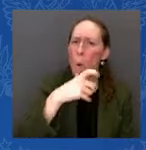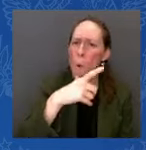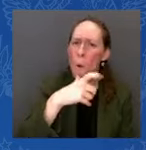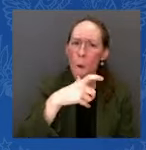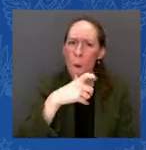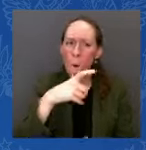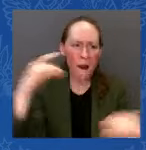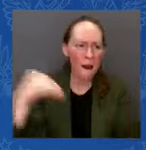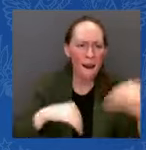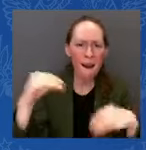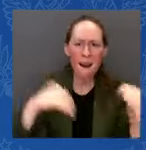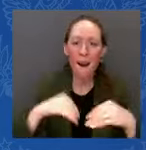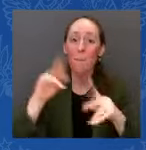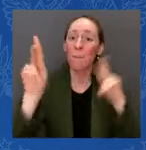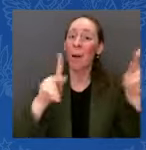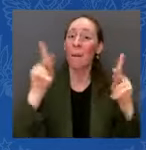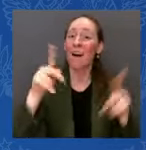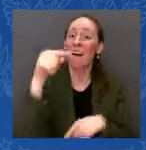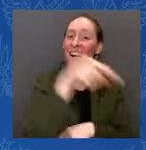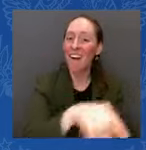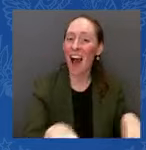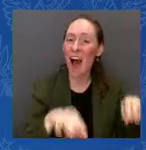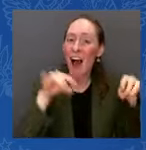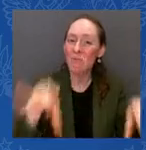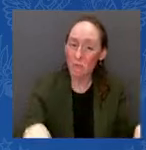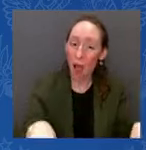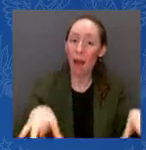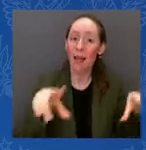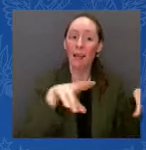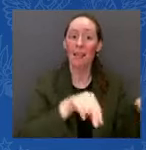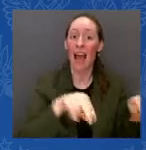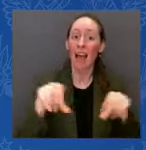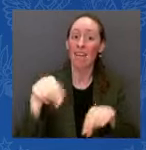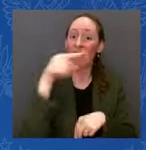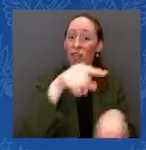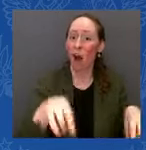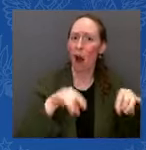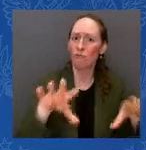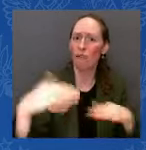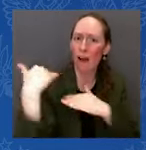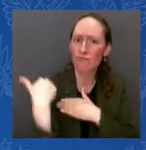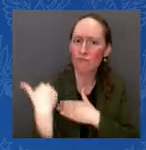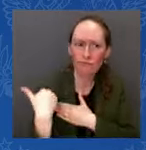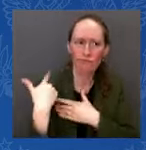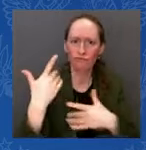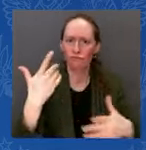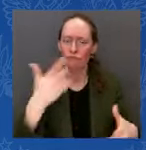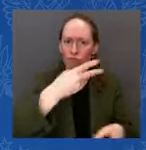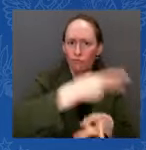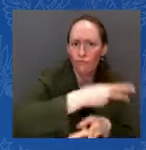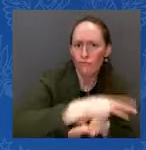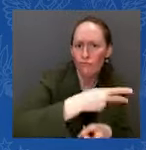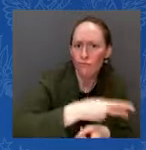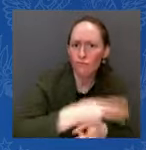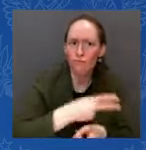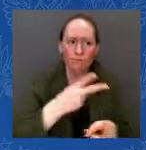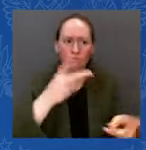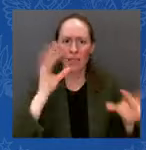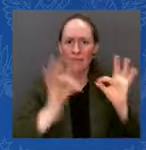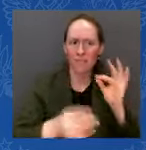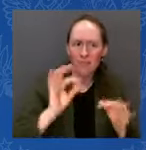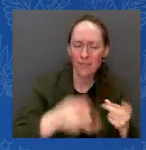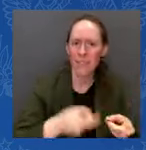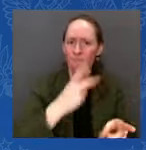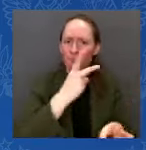and sustained by Australian workers in Australian shipyards, with construction to begin this